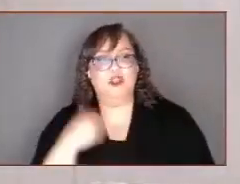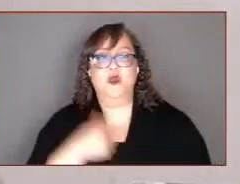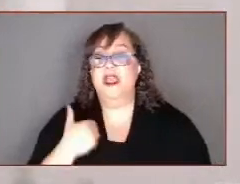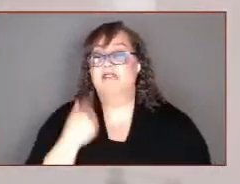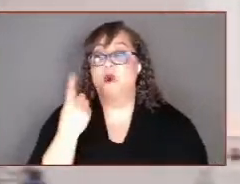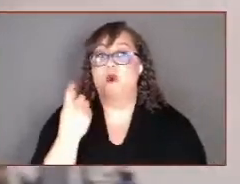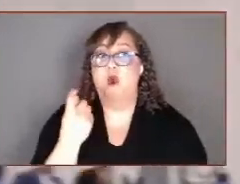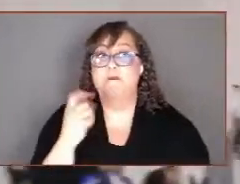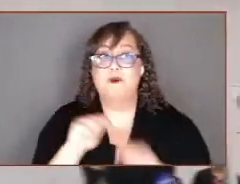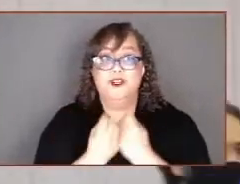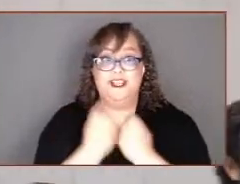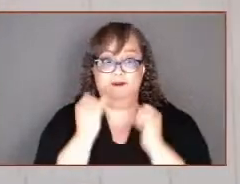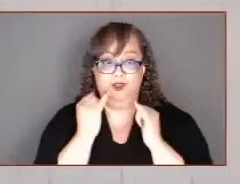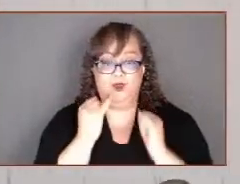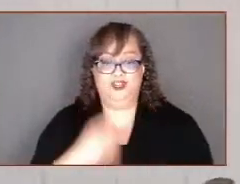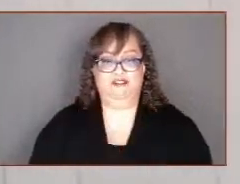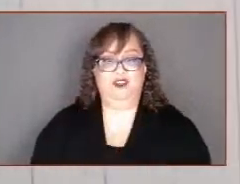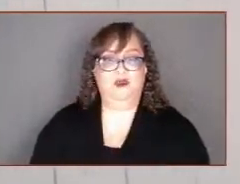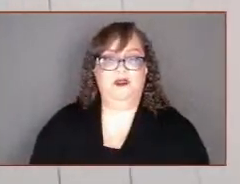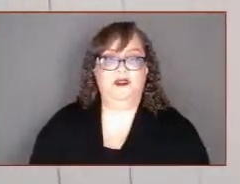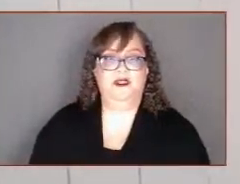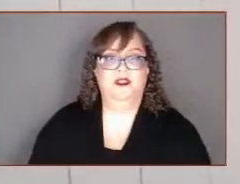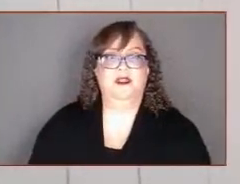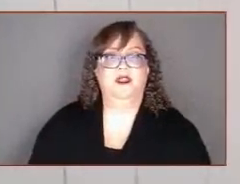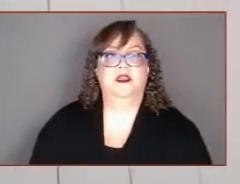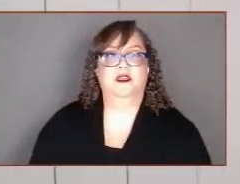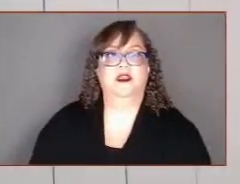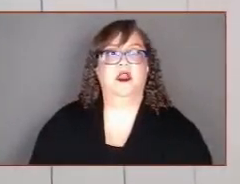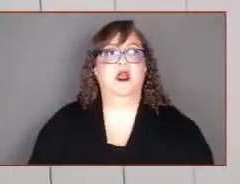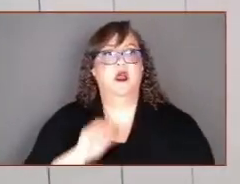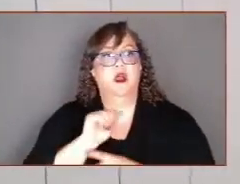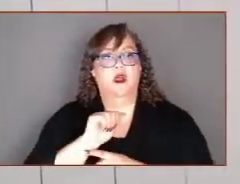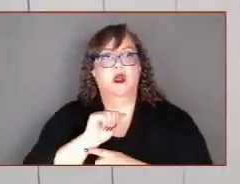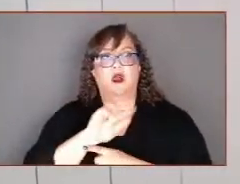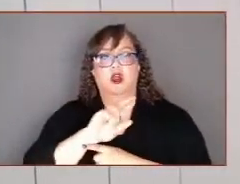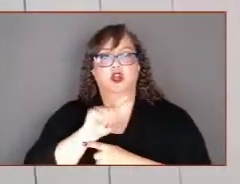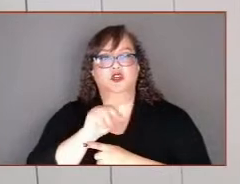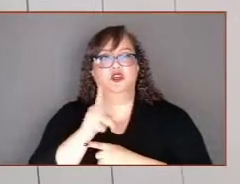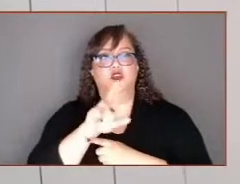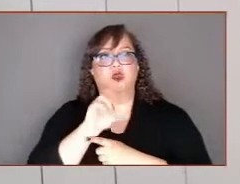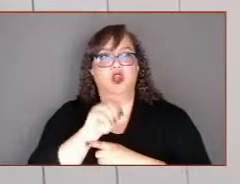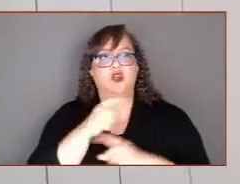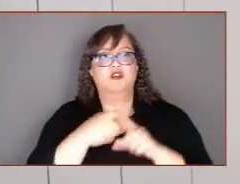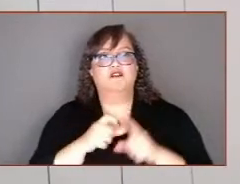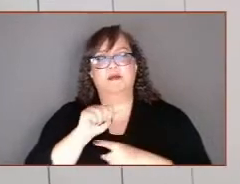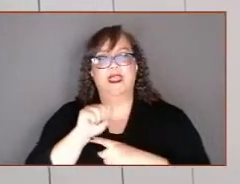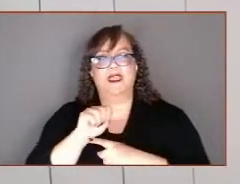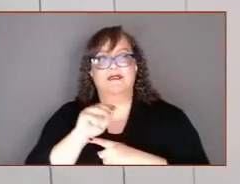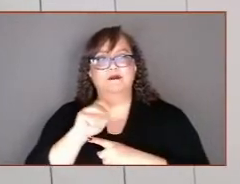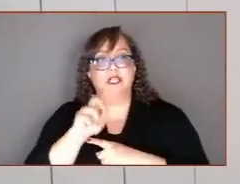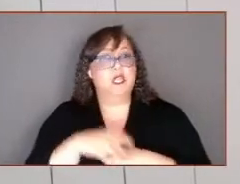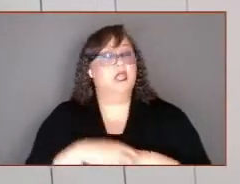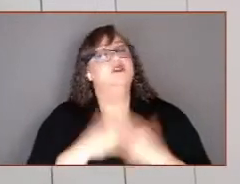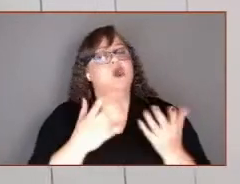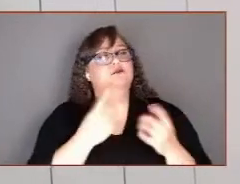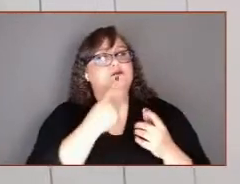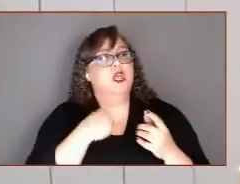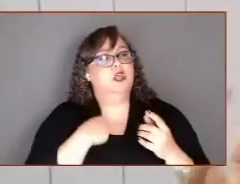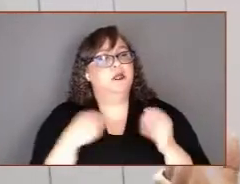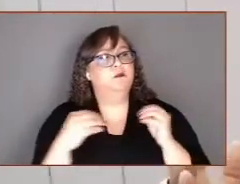from AMD, correct? Yes, ma'am. So, Arturo, tell me a little bit about your design and how long you've been working on it. So